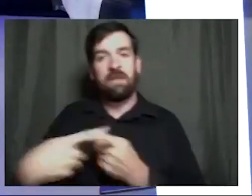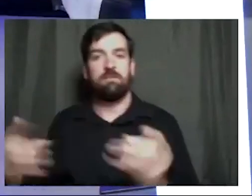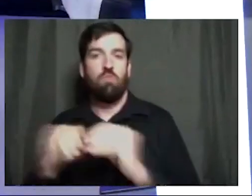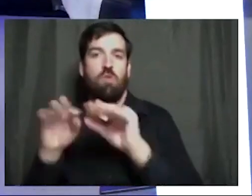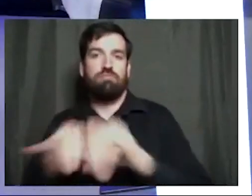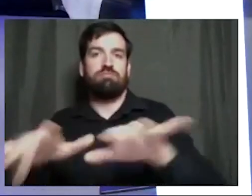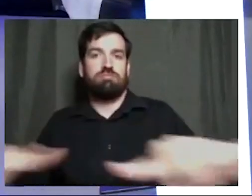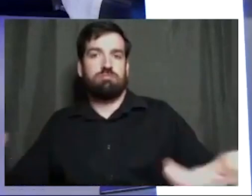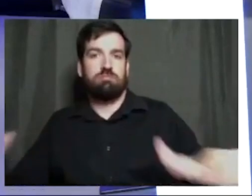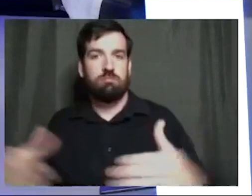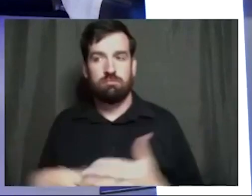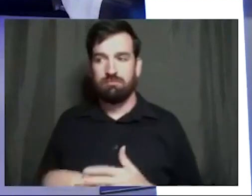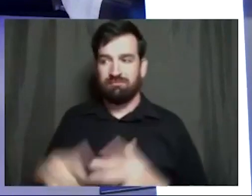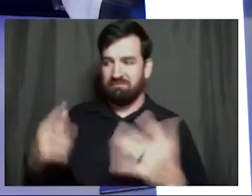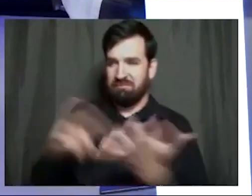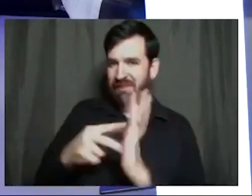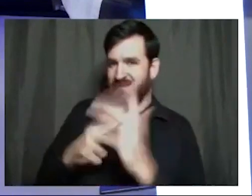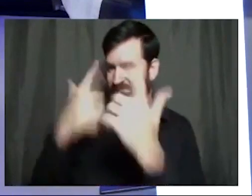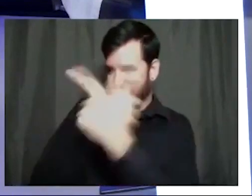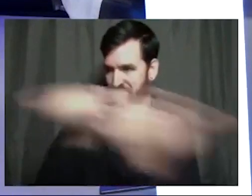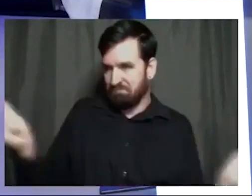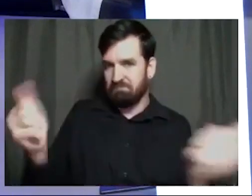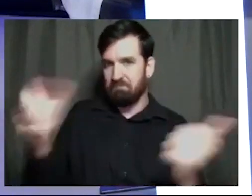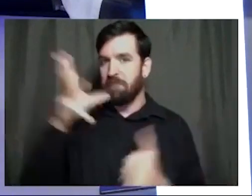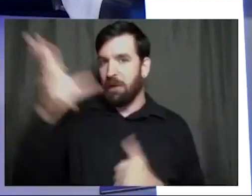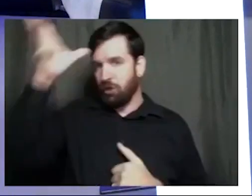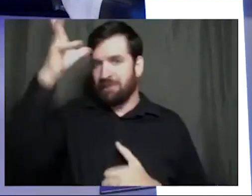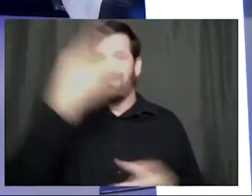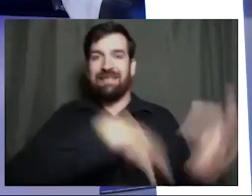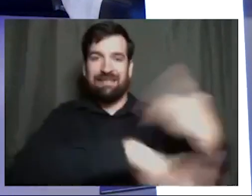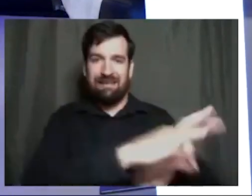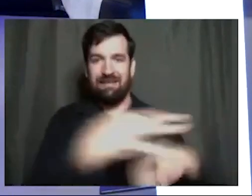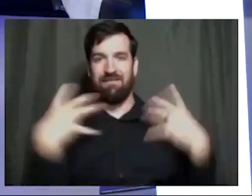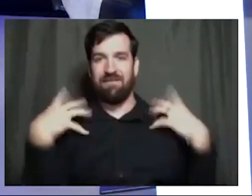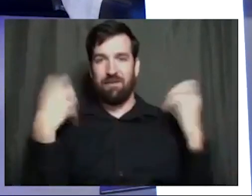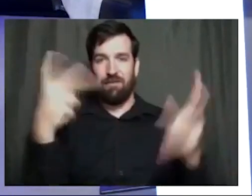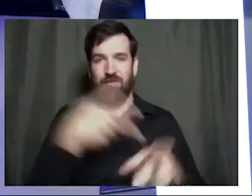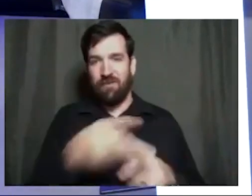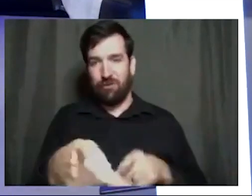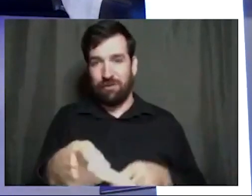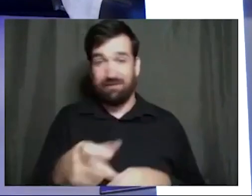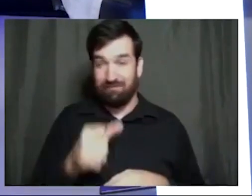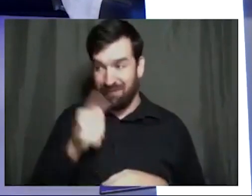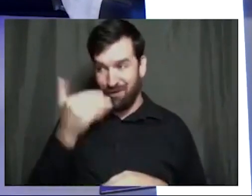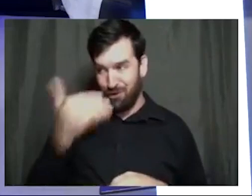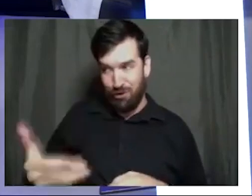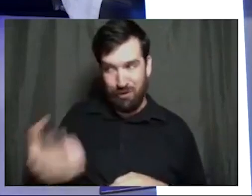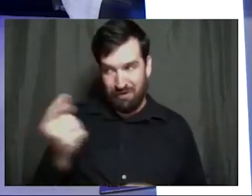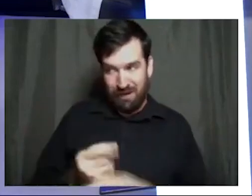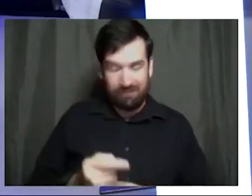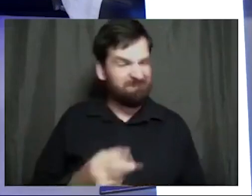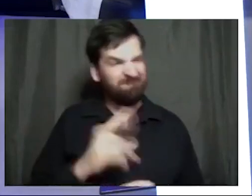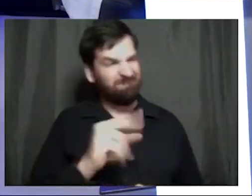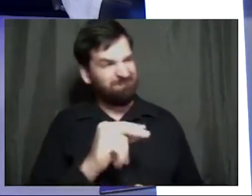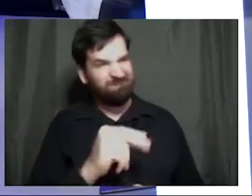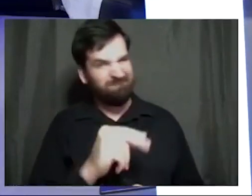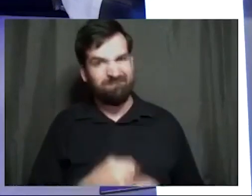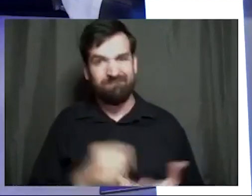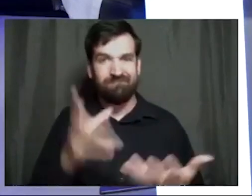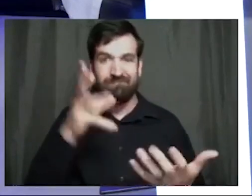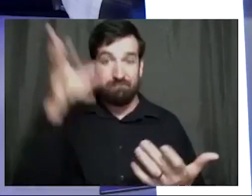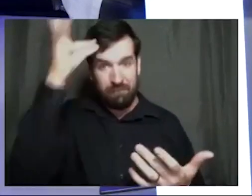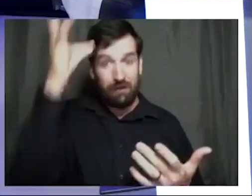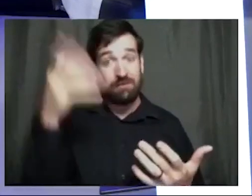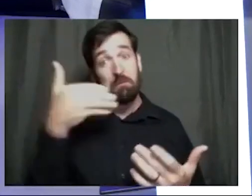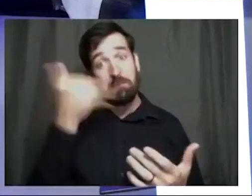options up to parents instead of health professionals. That's not always a good thing, right? That's not always a good thing. That's not. I know. And parents have the best intentions in mind for